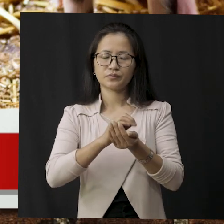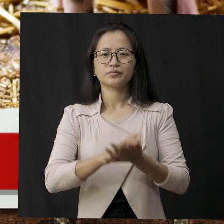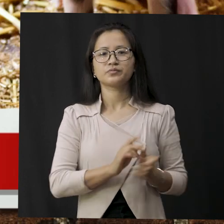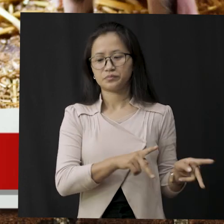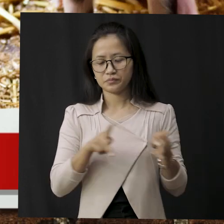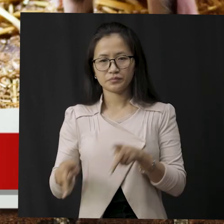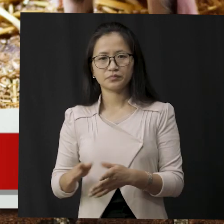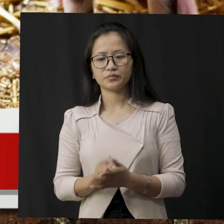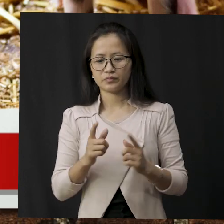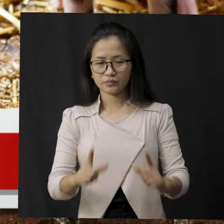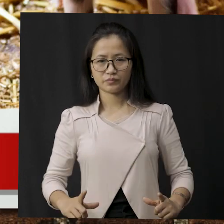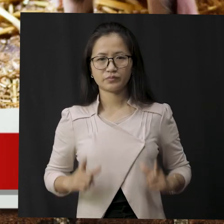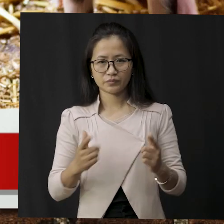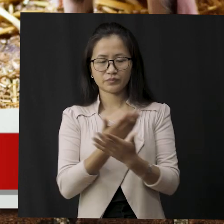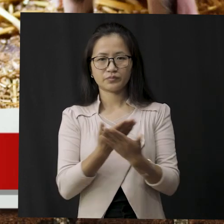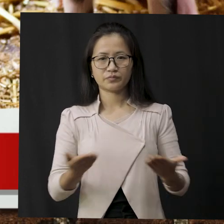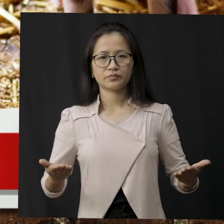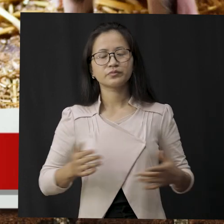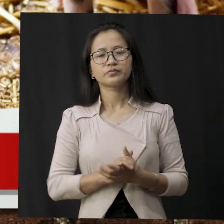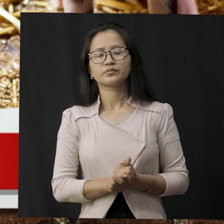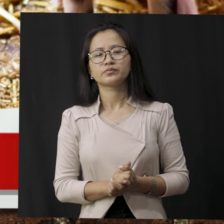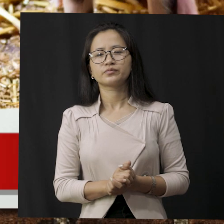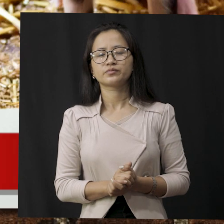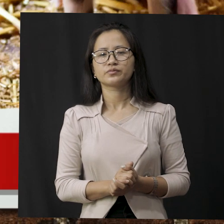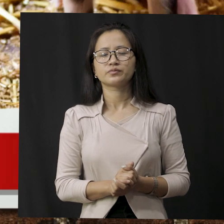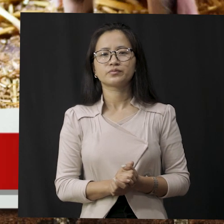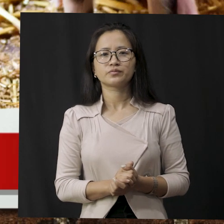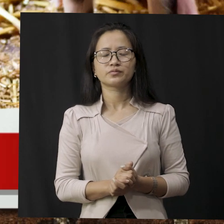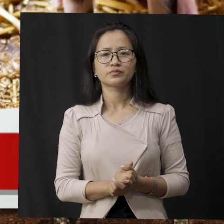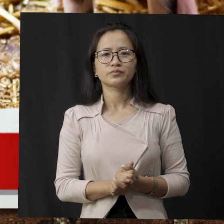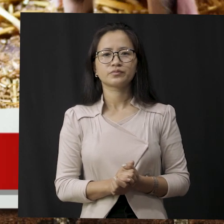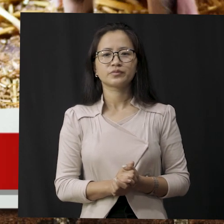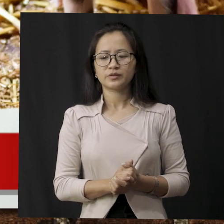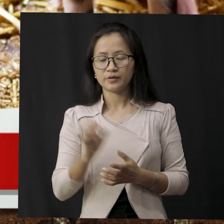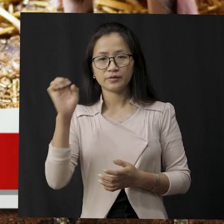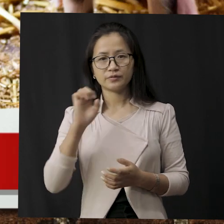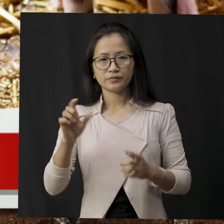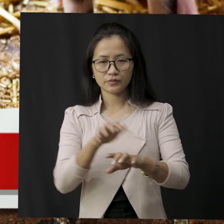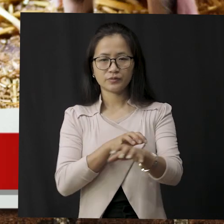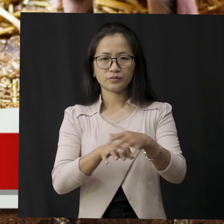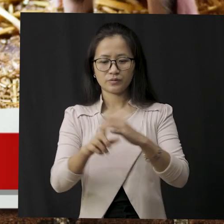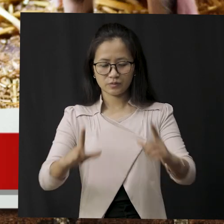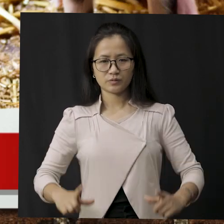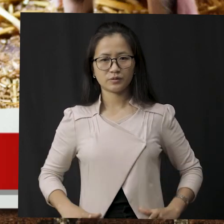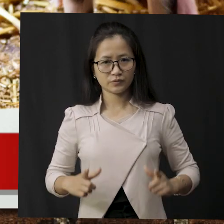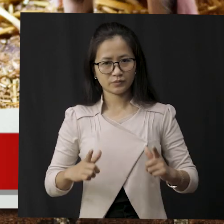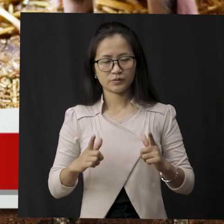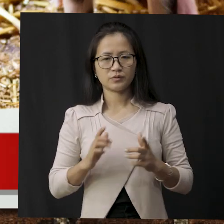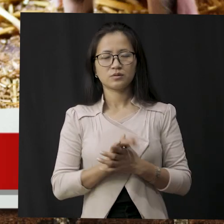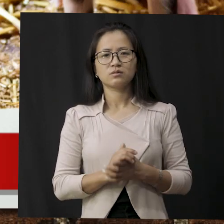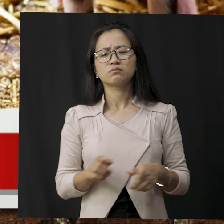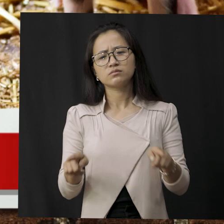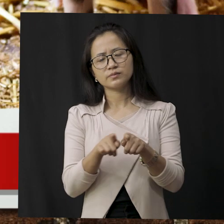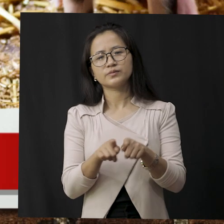animals that live with them. So students, like I've said, even animals, they are living beings. And